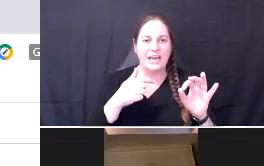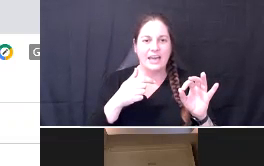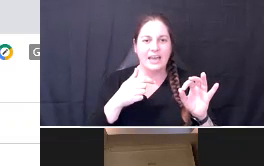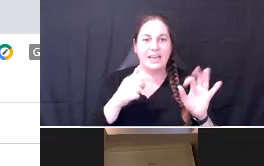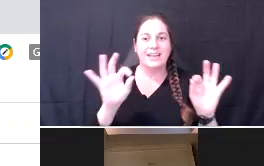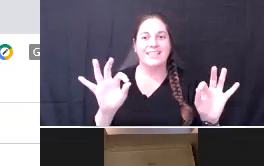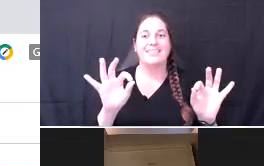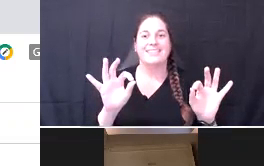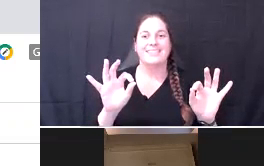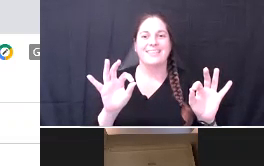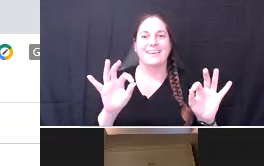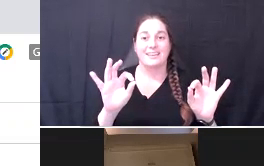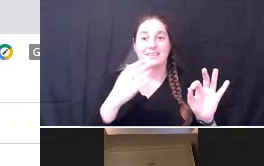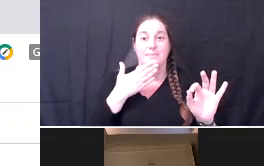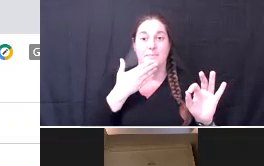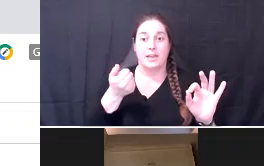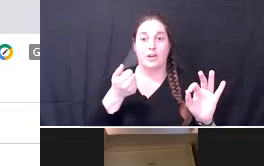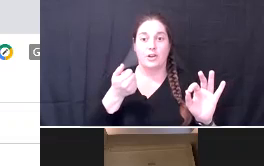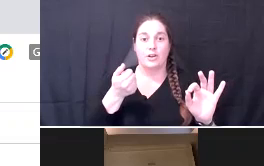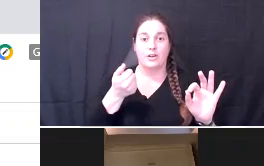Okay. That help?